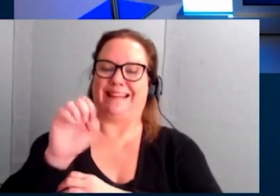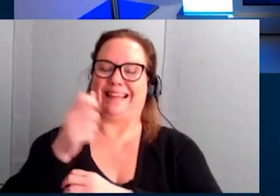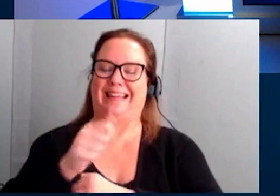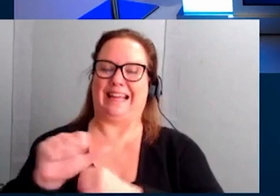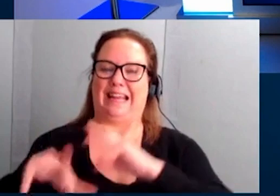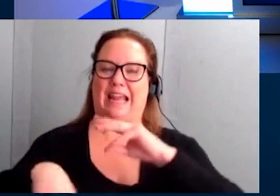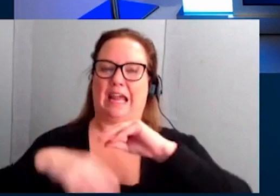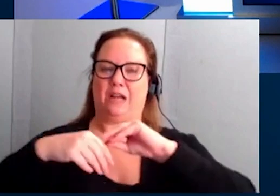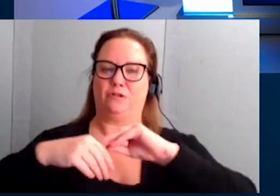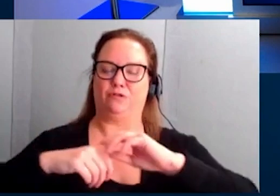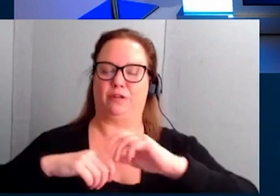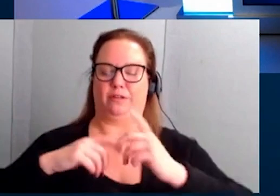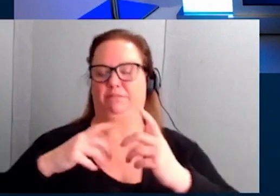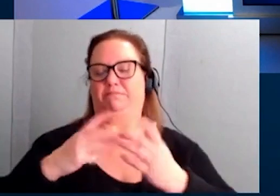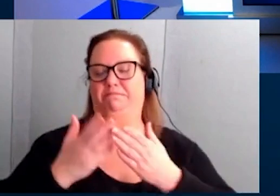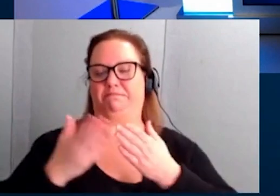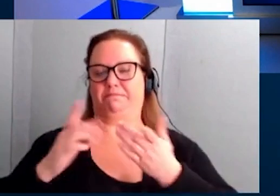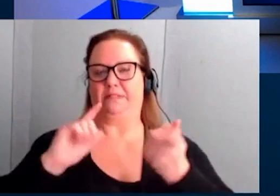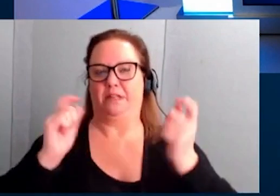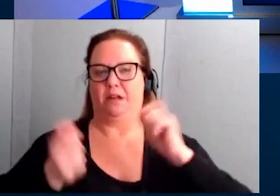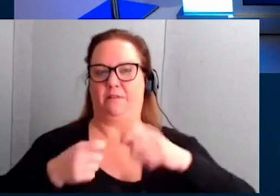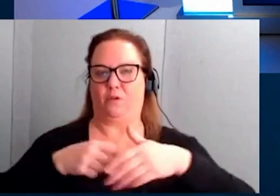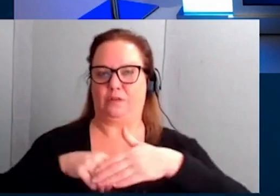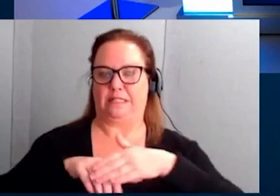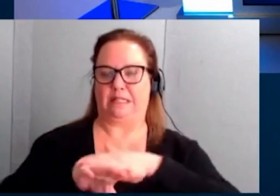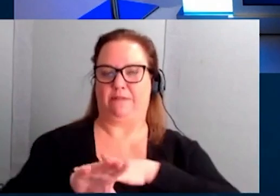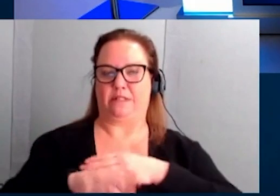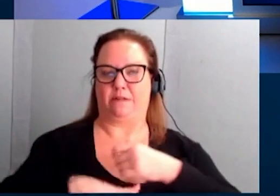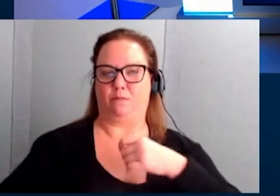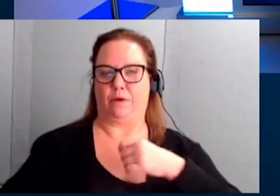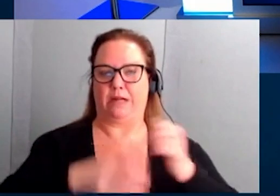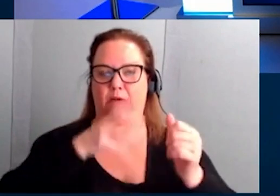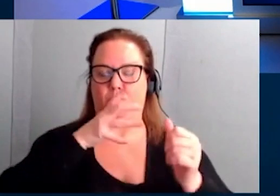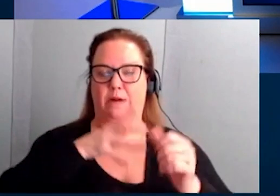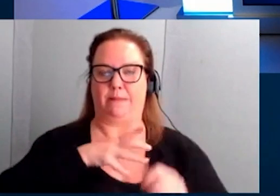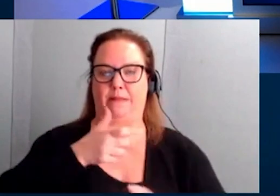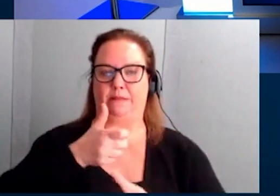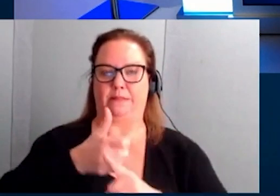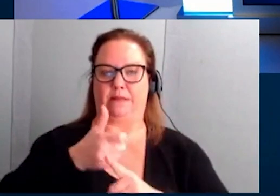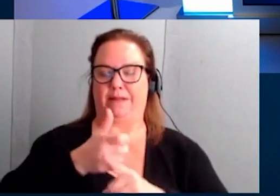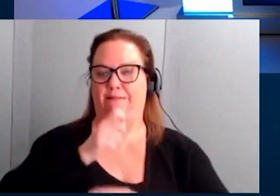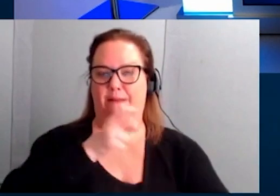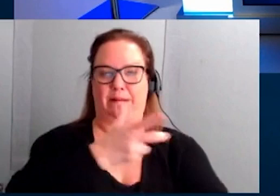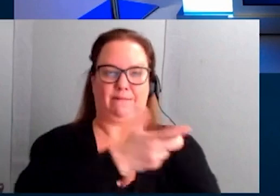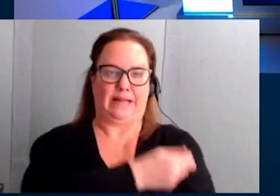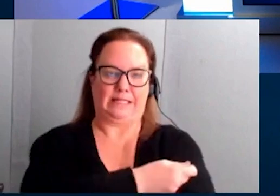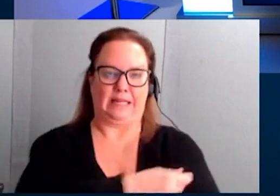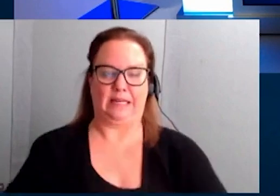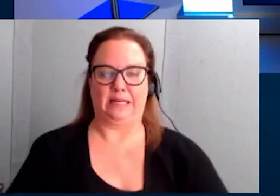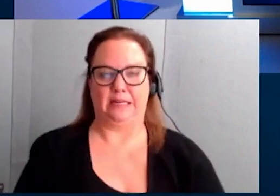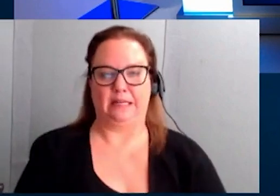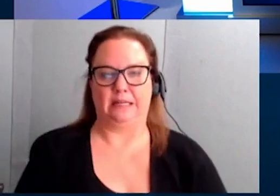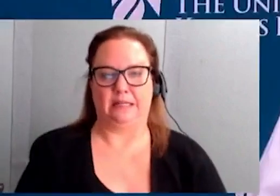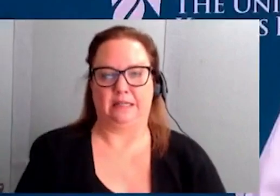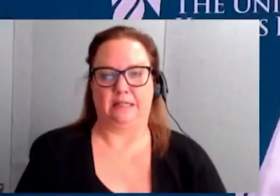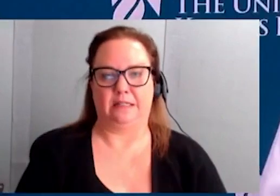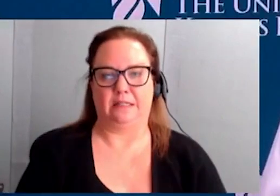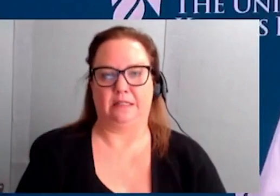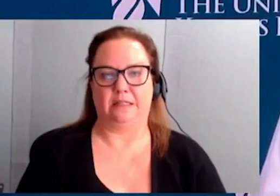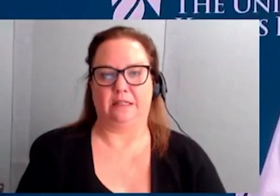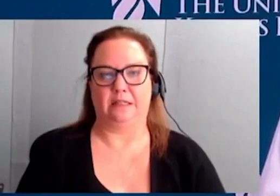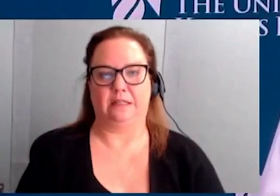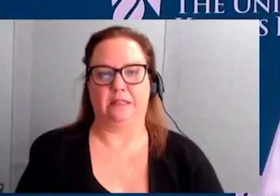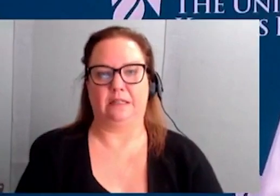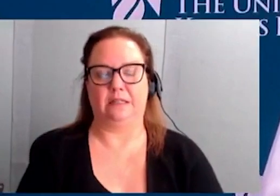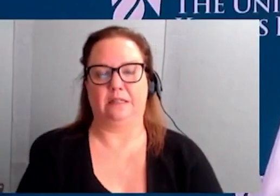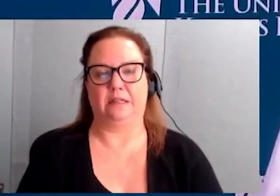or changes do you make for deliveries of pregnant women that come in that have not been vaccinated? So